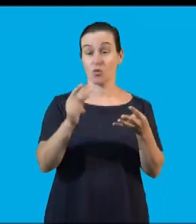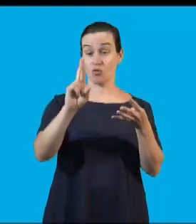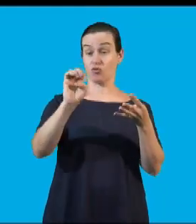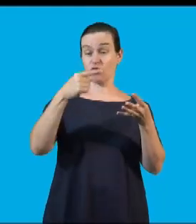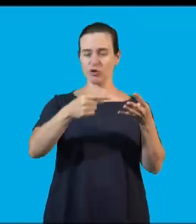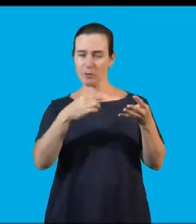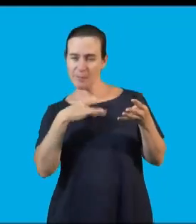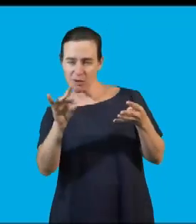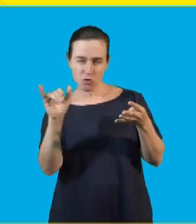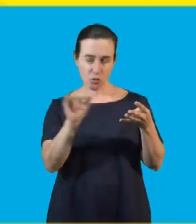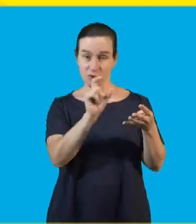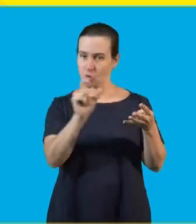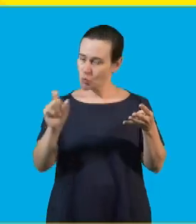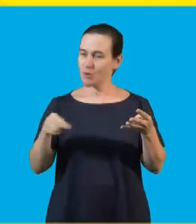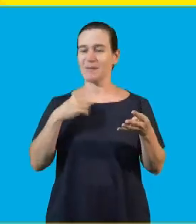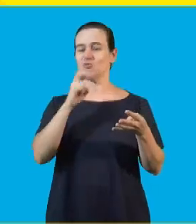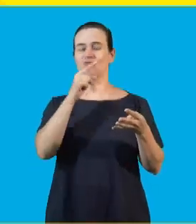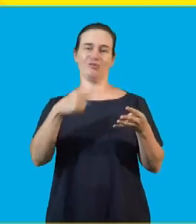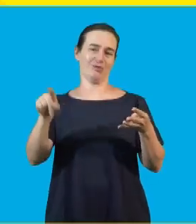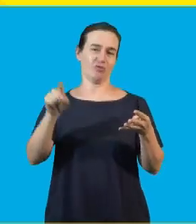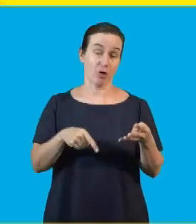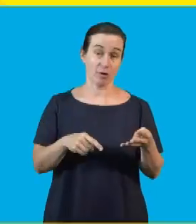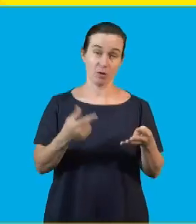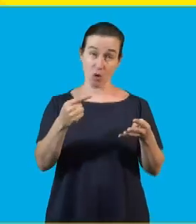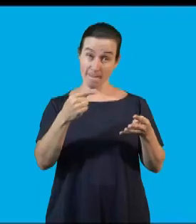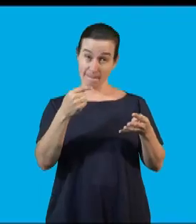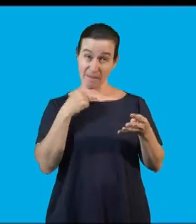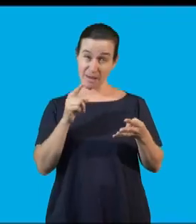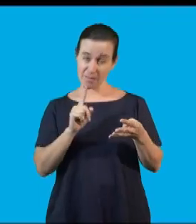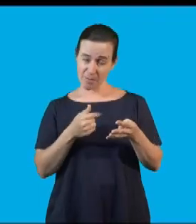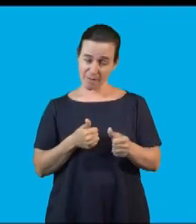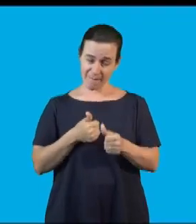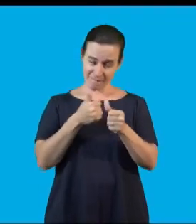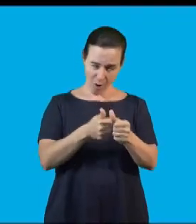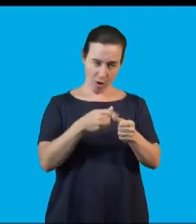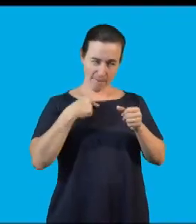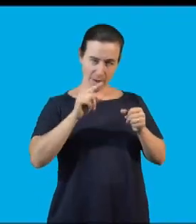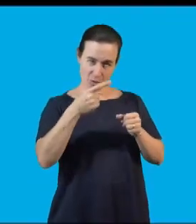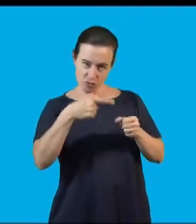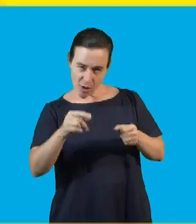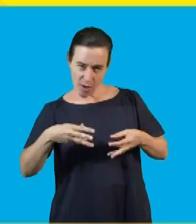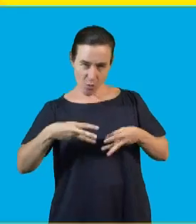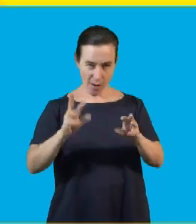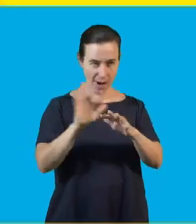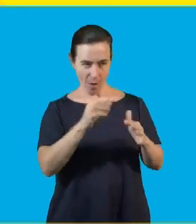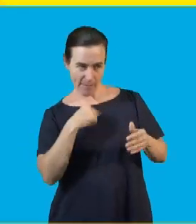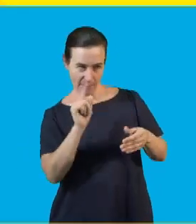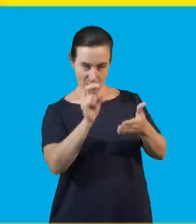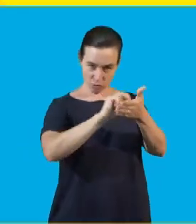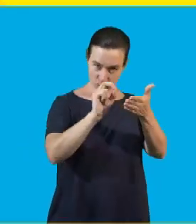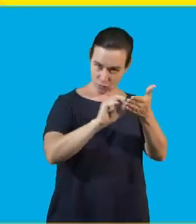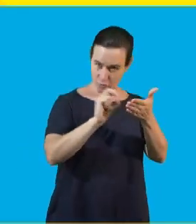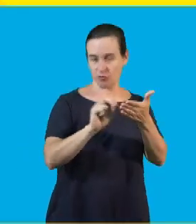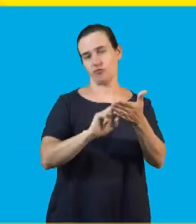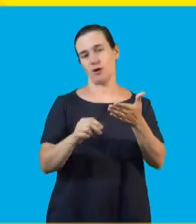tone and register. Now, when you study the formats and requirements of the texts, ensure that you understand the tone and